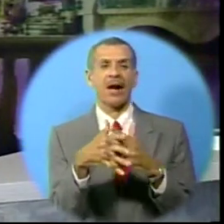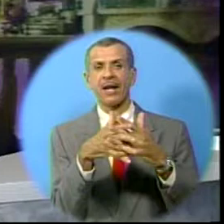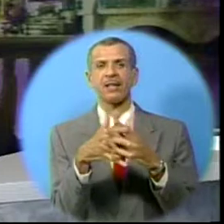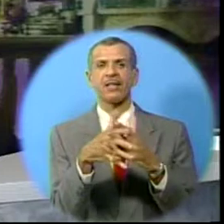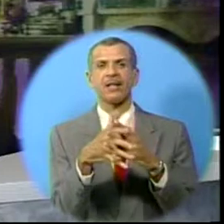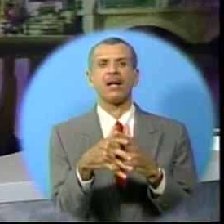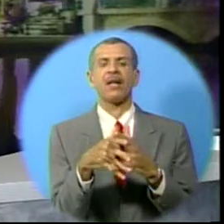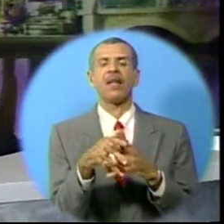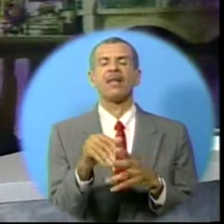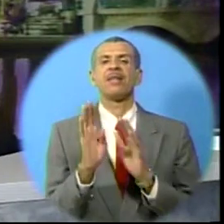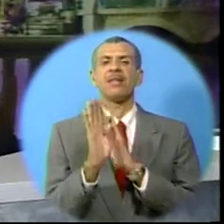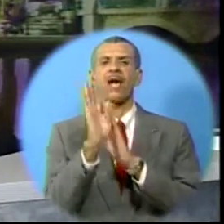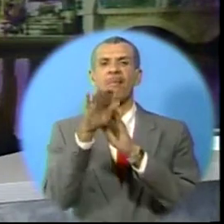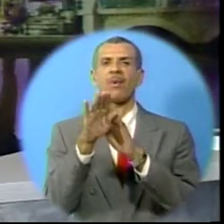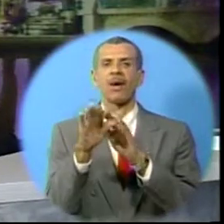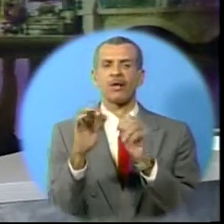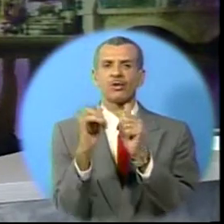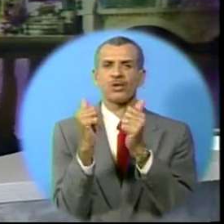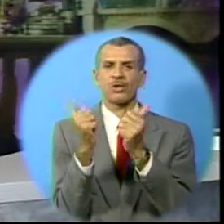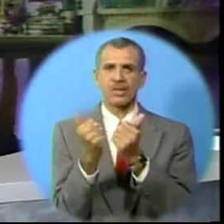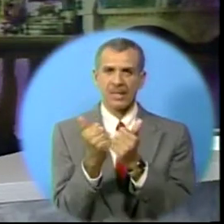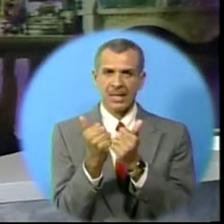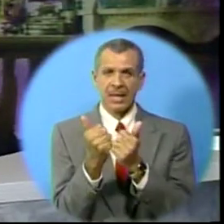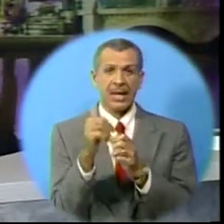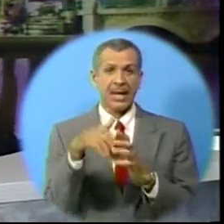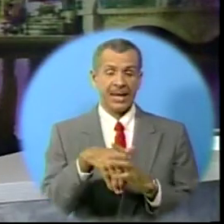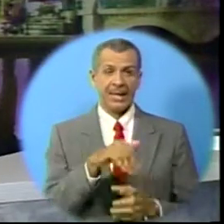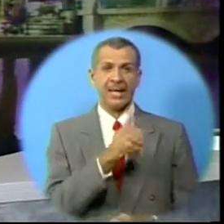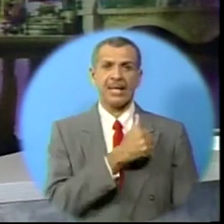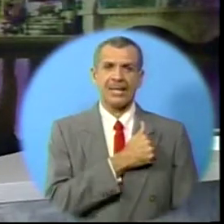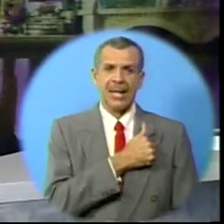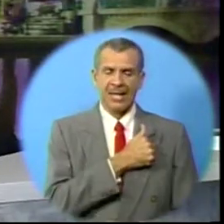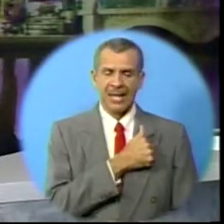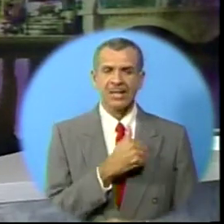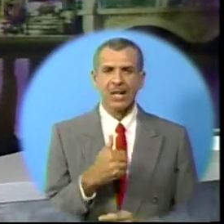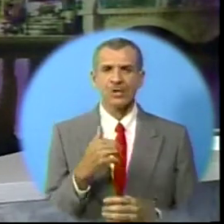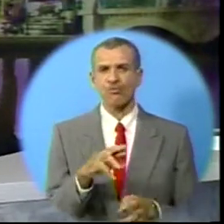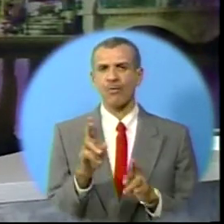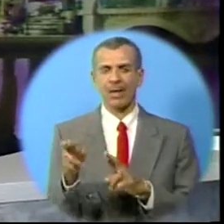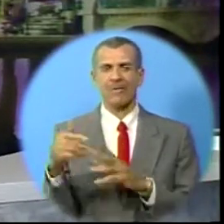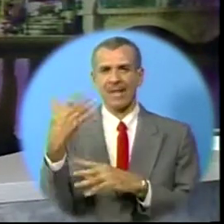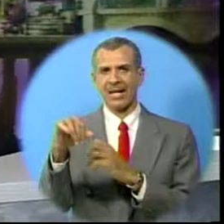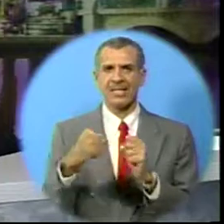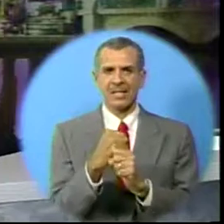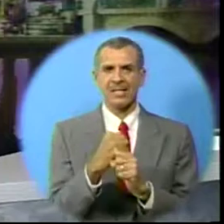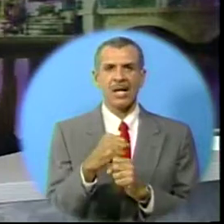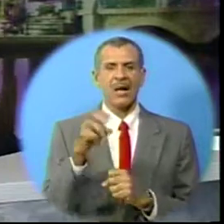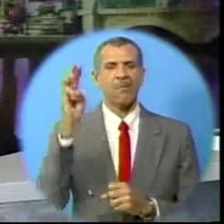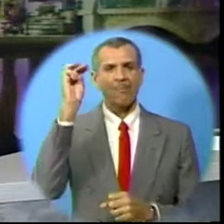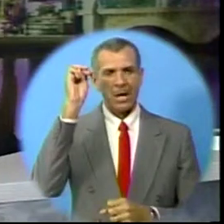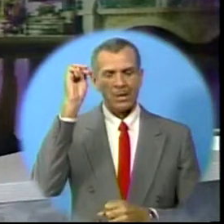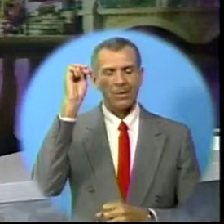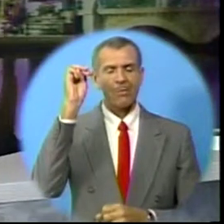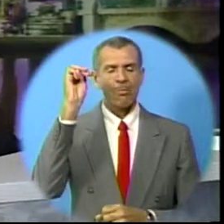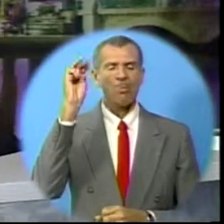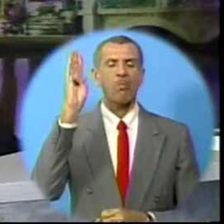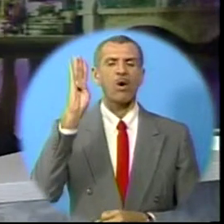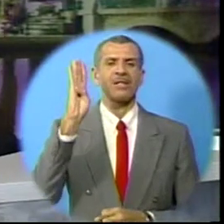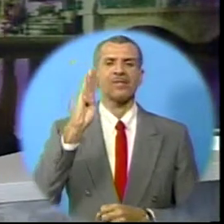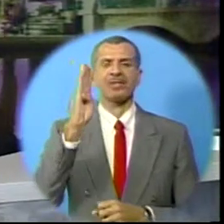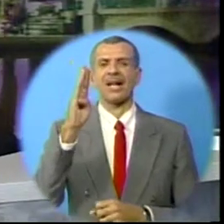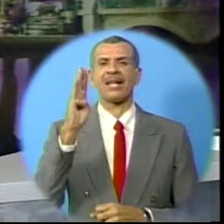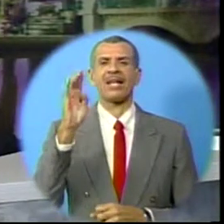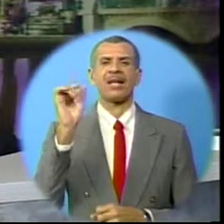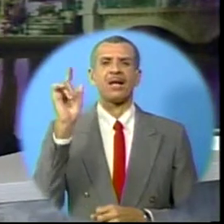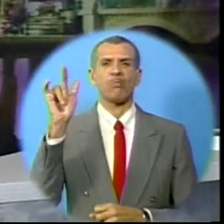Association's Championship in Canada, and they qualified for next year's World Cup. CBC's Marcia Boyce was at the Grant Tilly Adams International